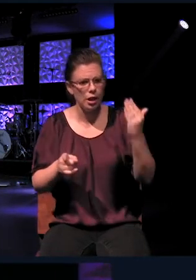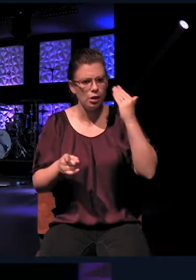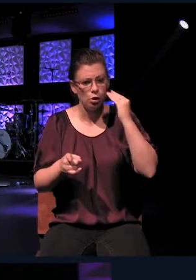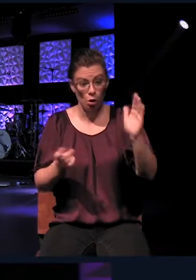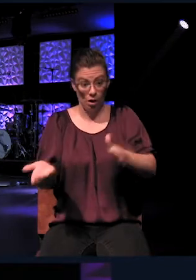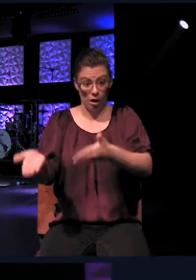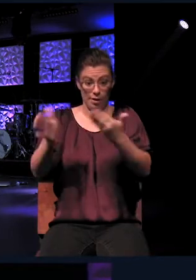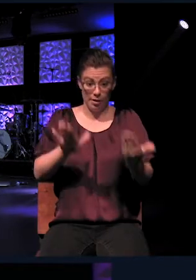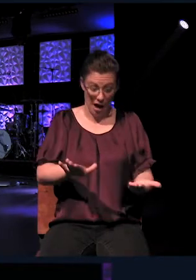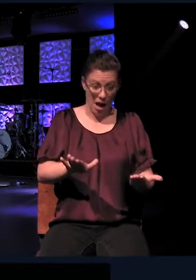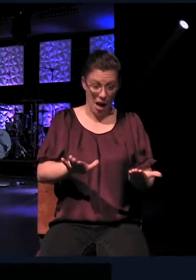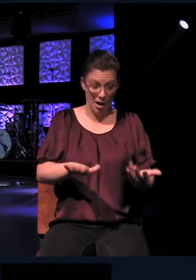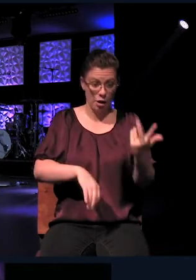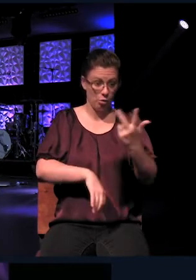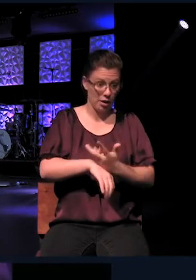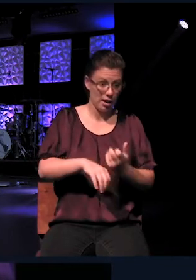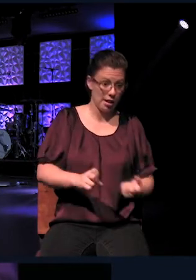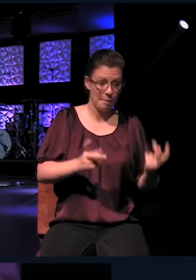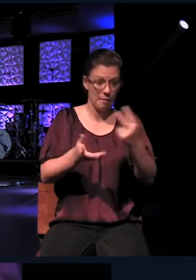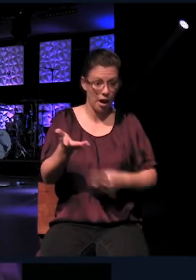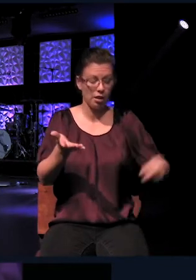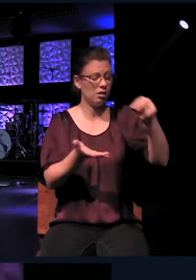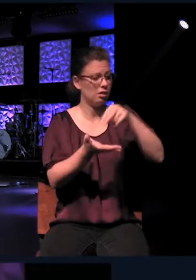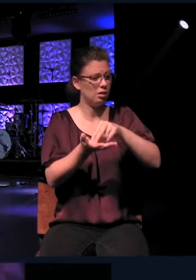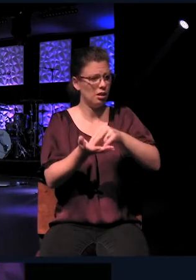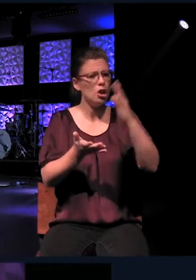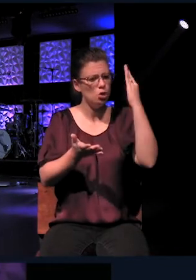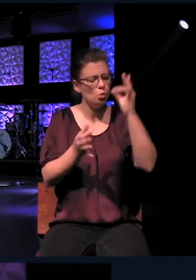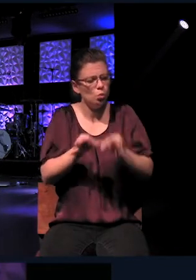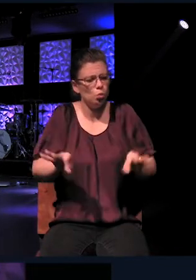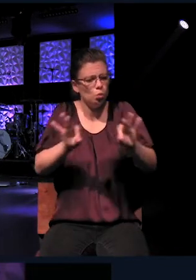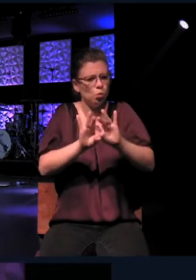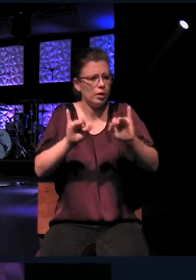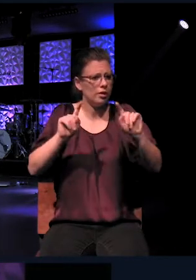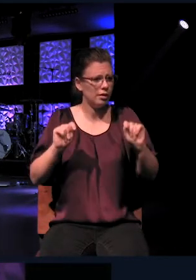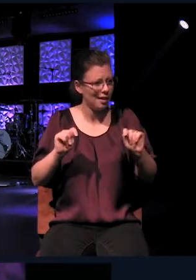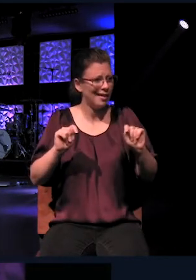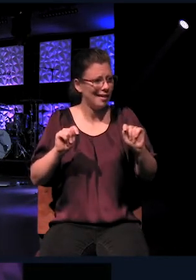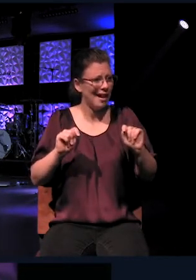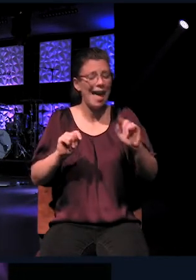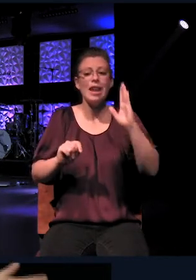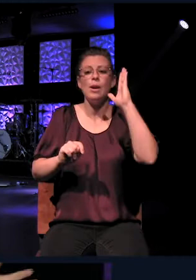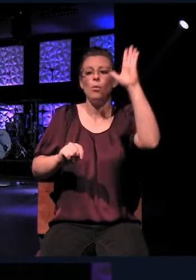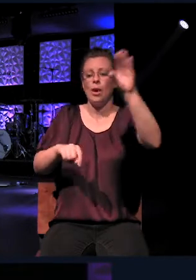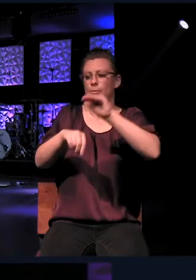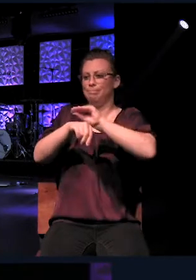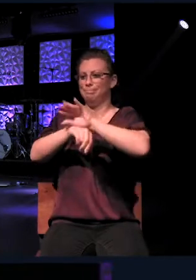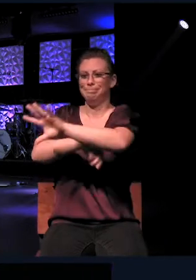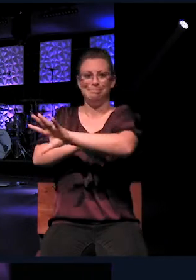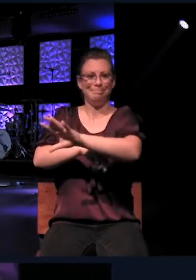just for them, but for all of humanity. It's joyful because we have a joy